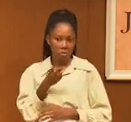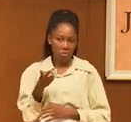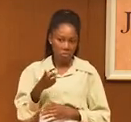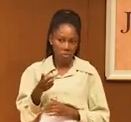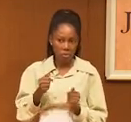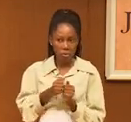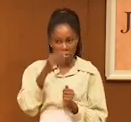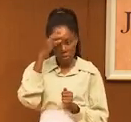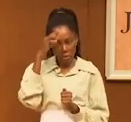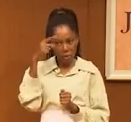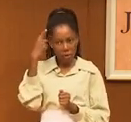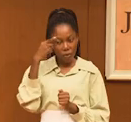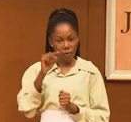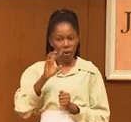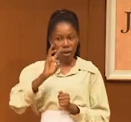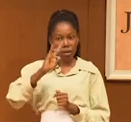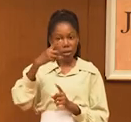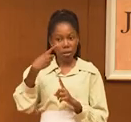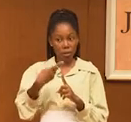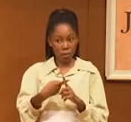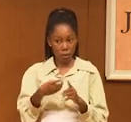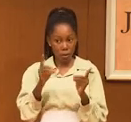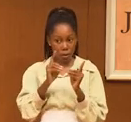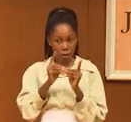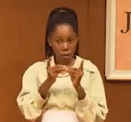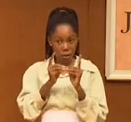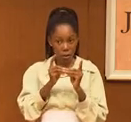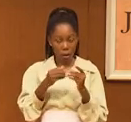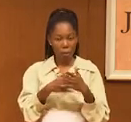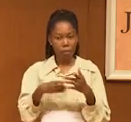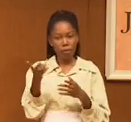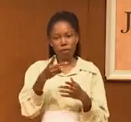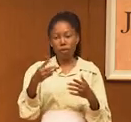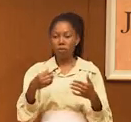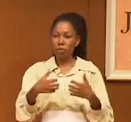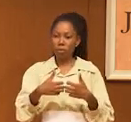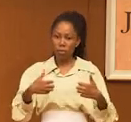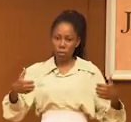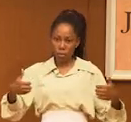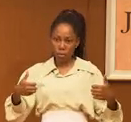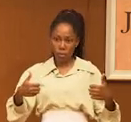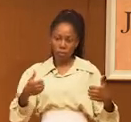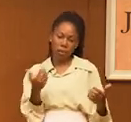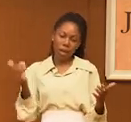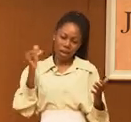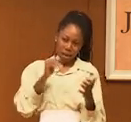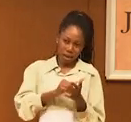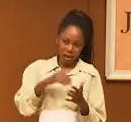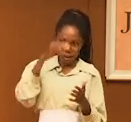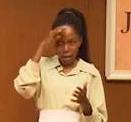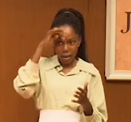Till we dated for about 6 months before we parted ways. And he now came back to me again. That